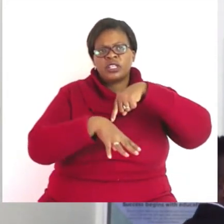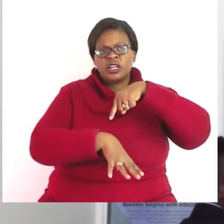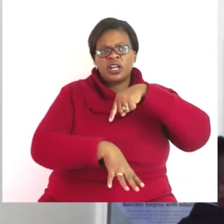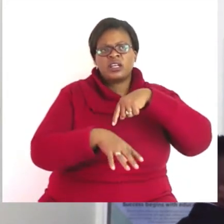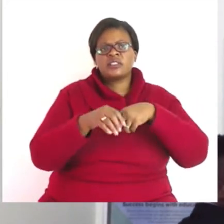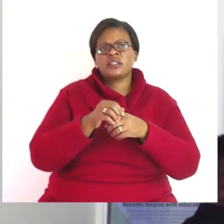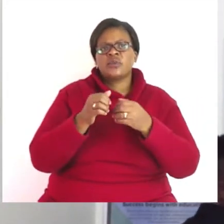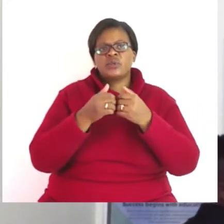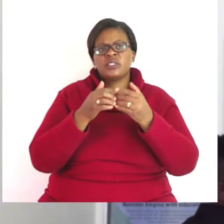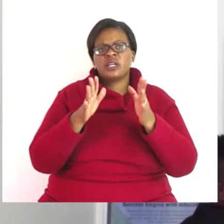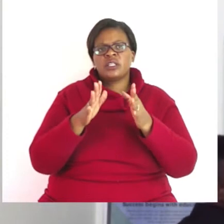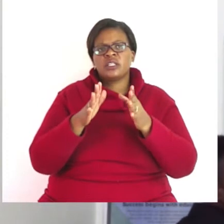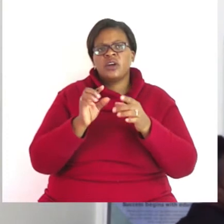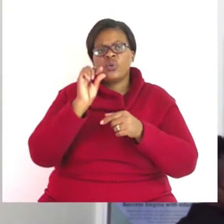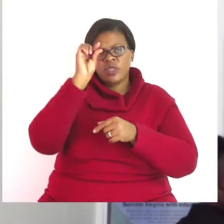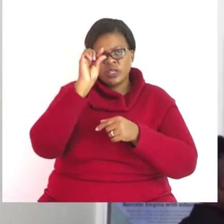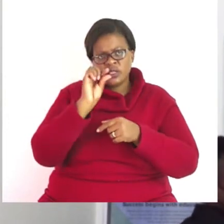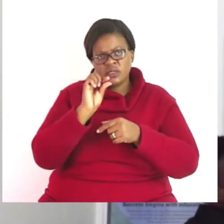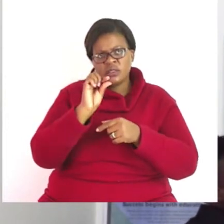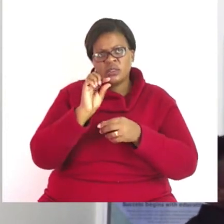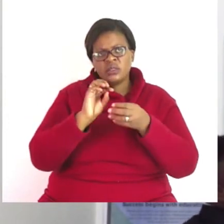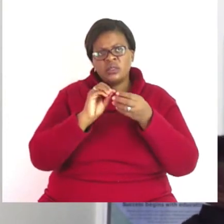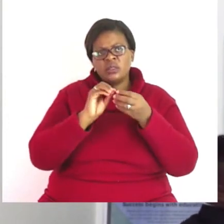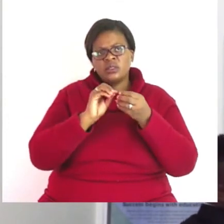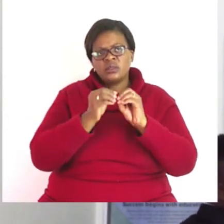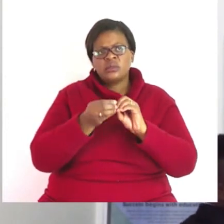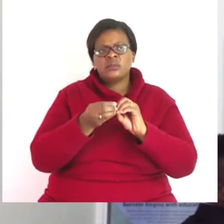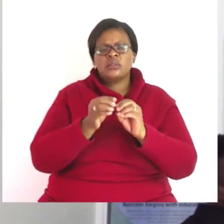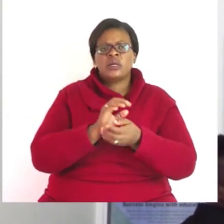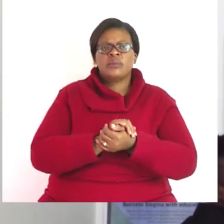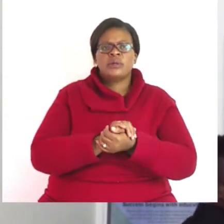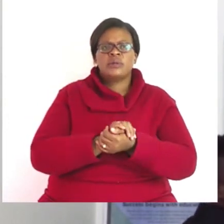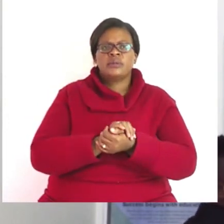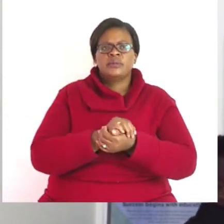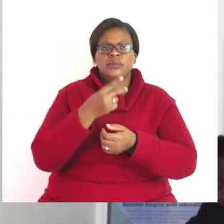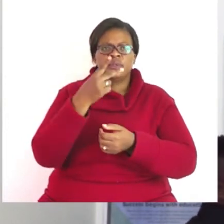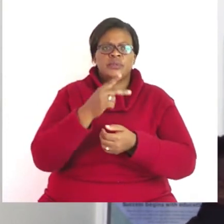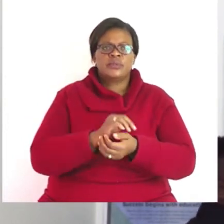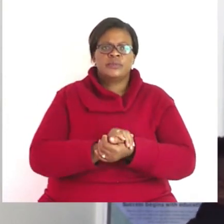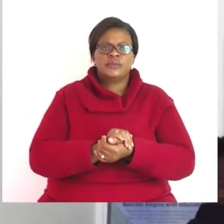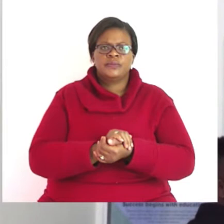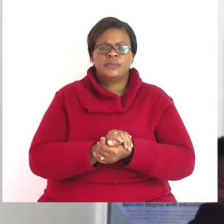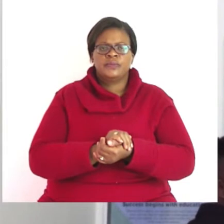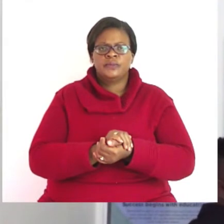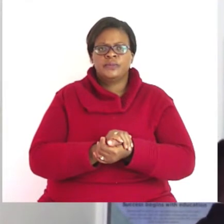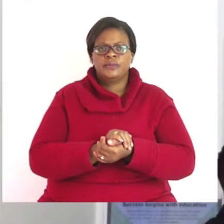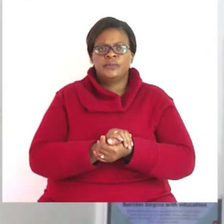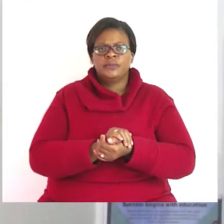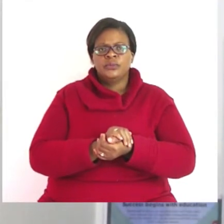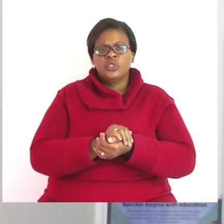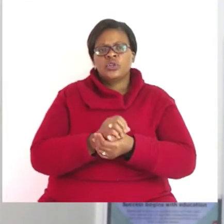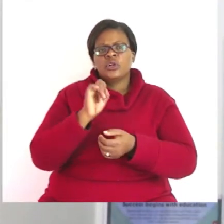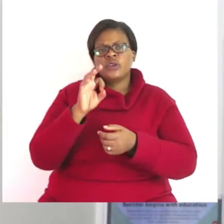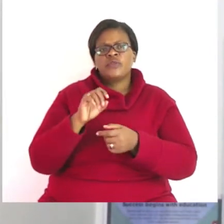starting with the lowest possible prime factor, which is 2. When you divide by 2, you